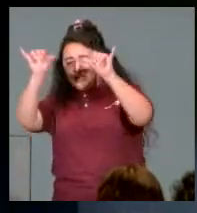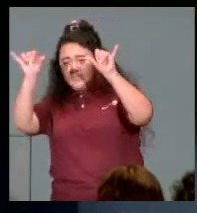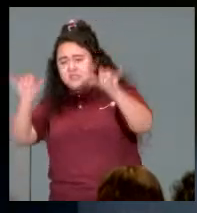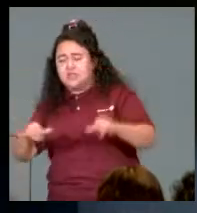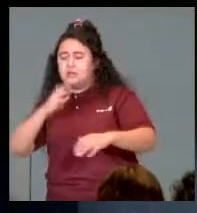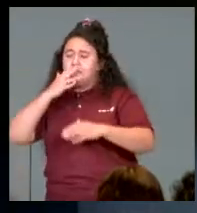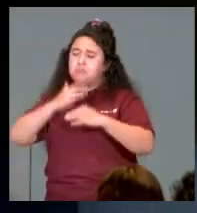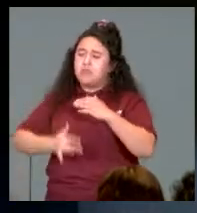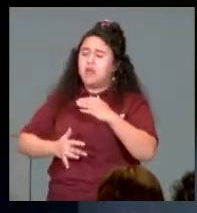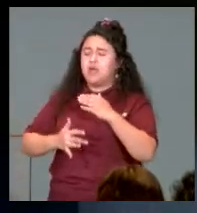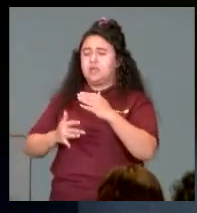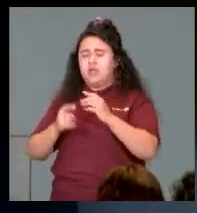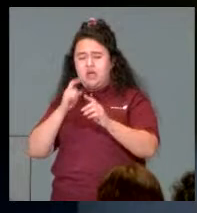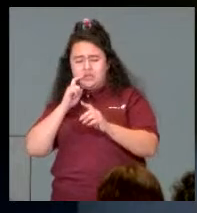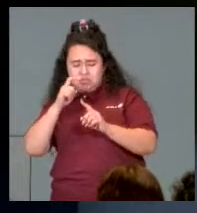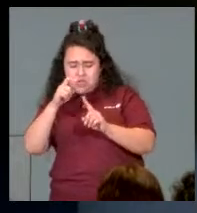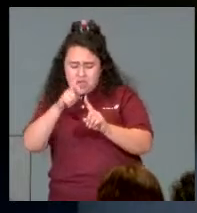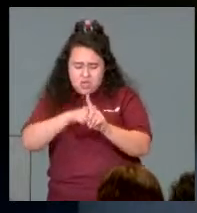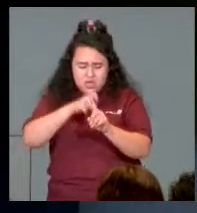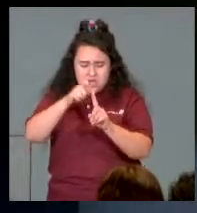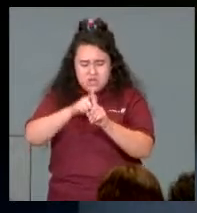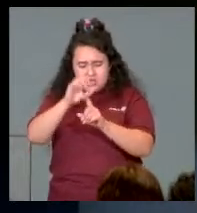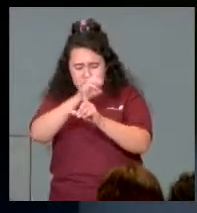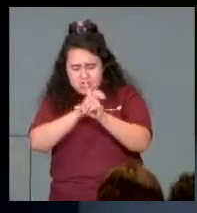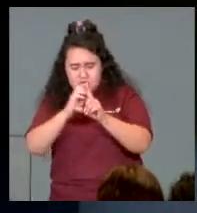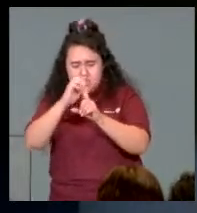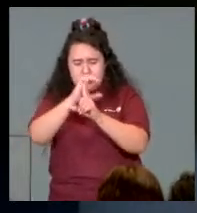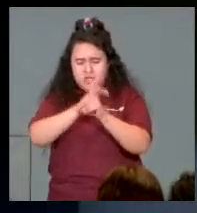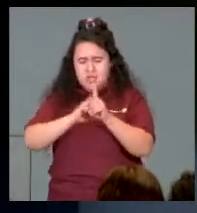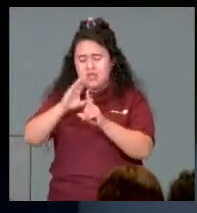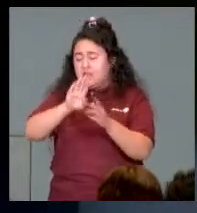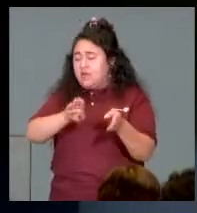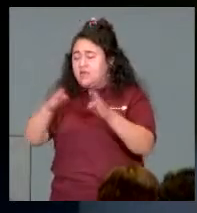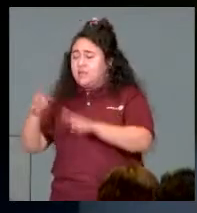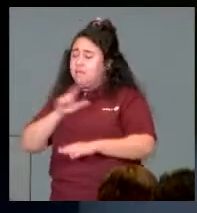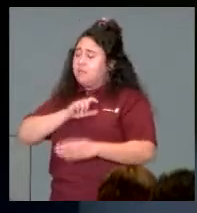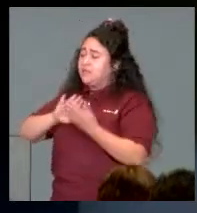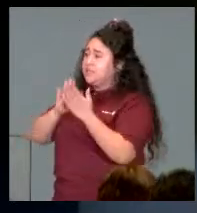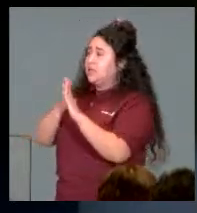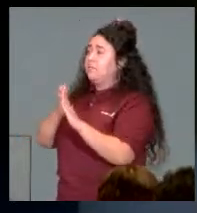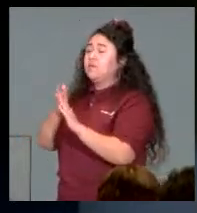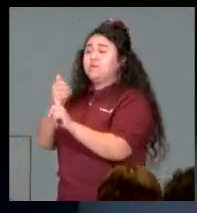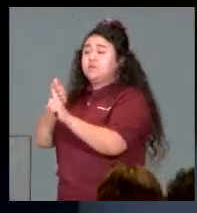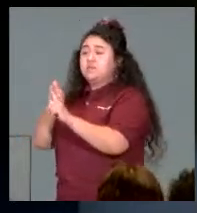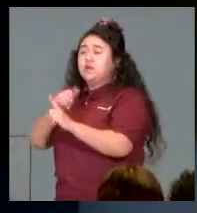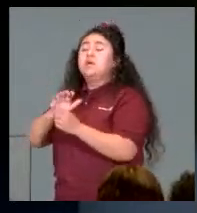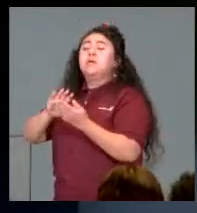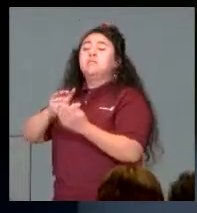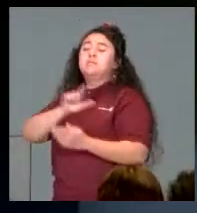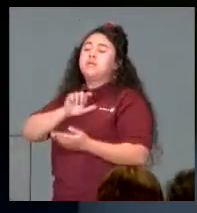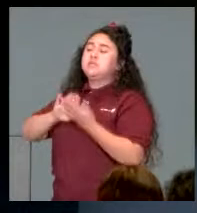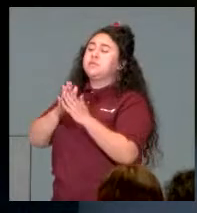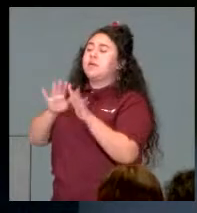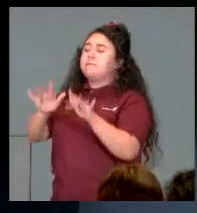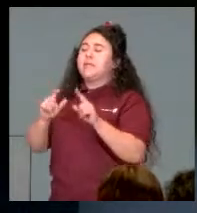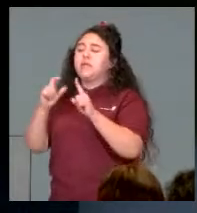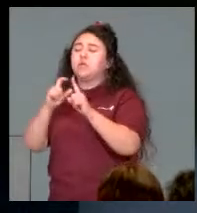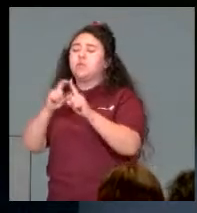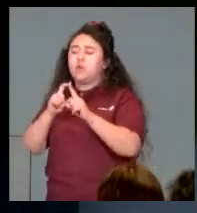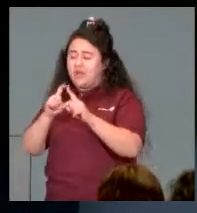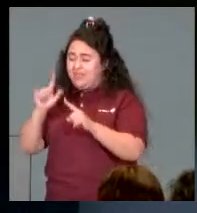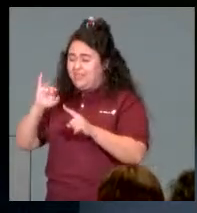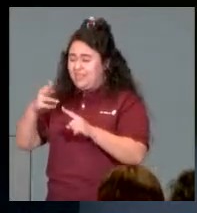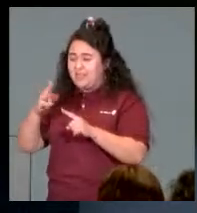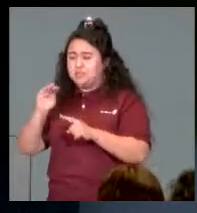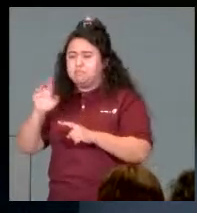picked through, a sporting spiritual death of your devil at least half made. Police become a pretty word. I'm reading a lynch mob shoestrings